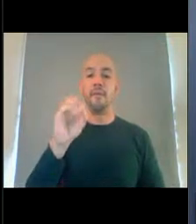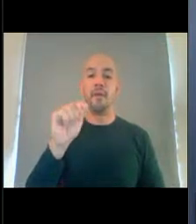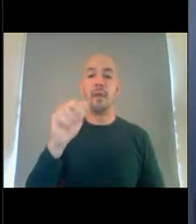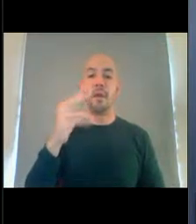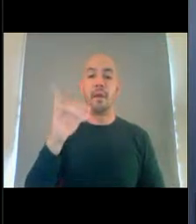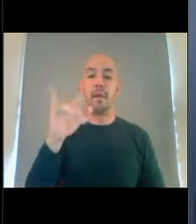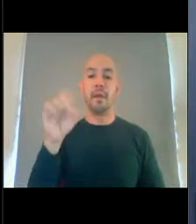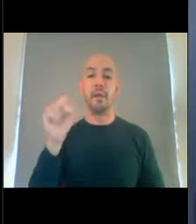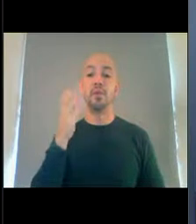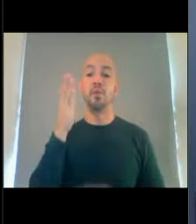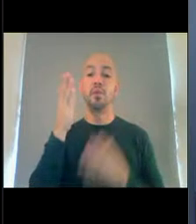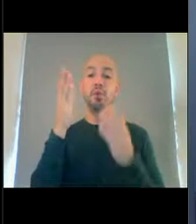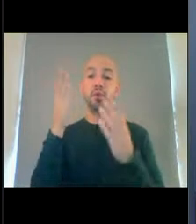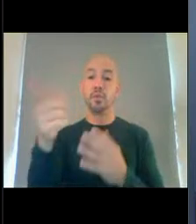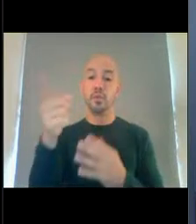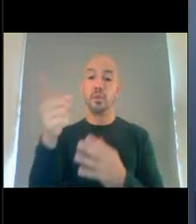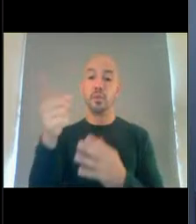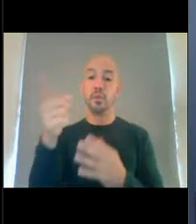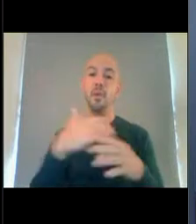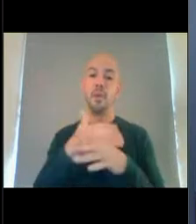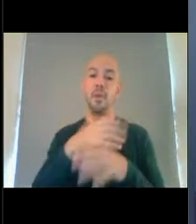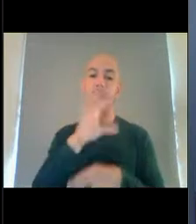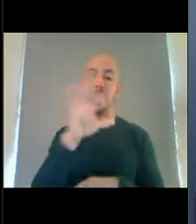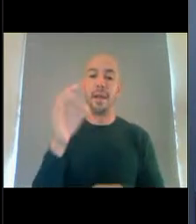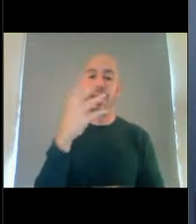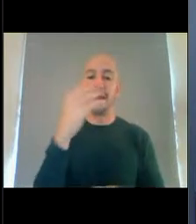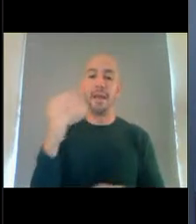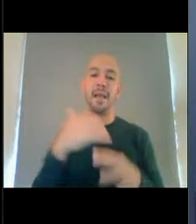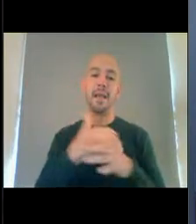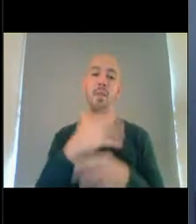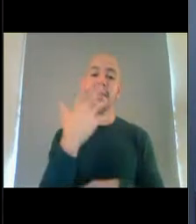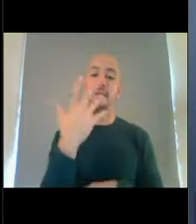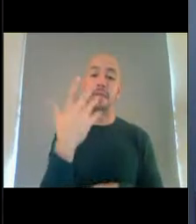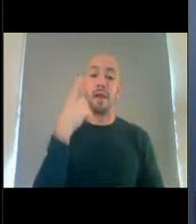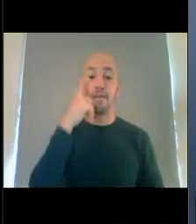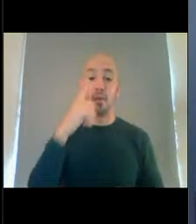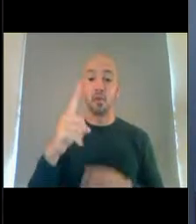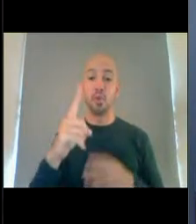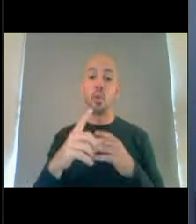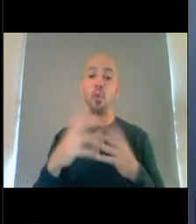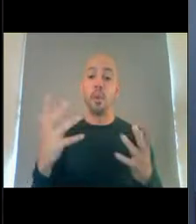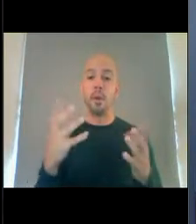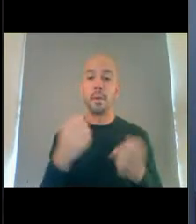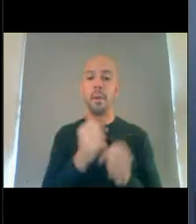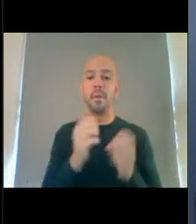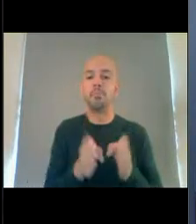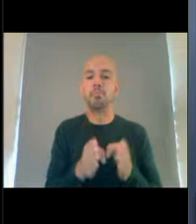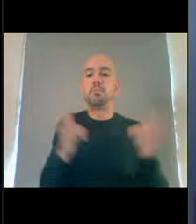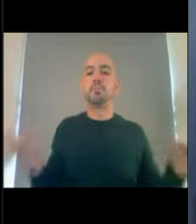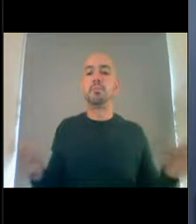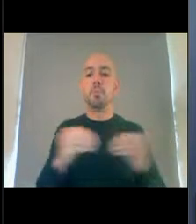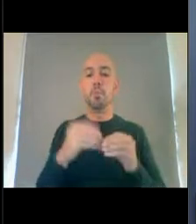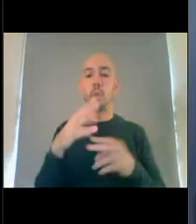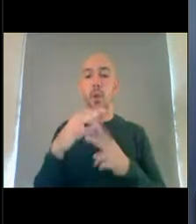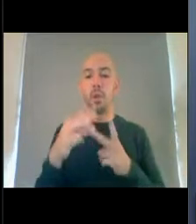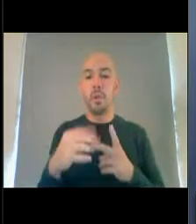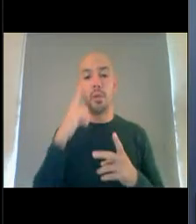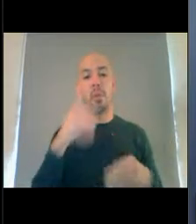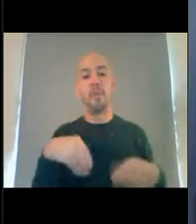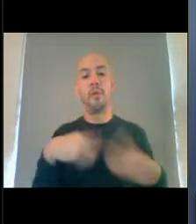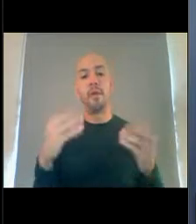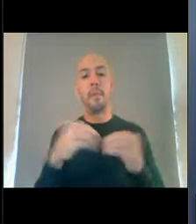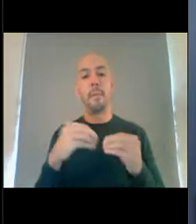5. this project will also enhance multimodal options along the quarter to provide greater operational performance and reliability for